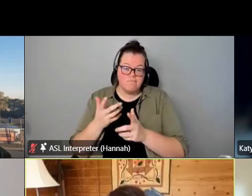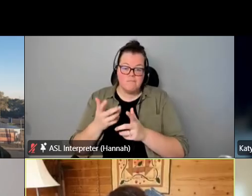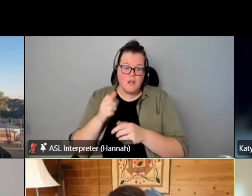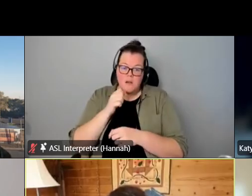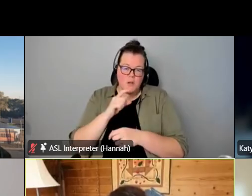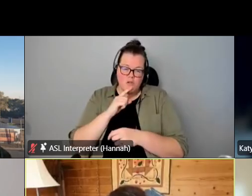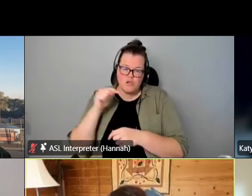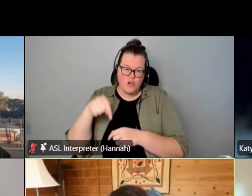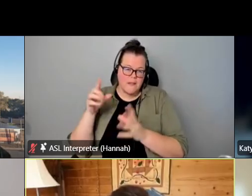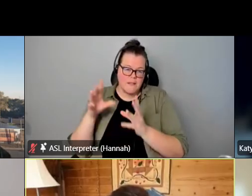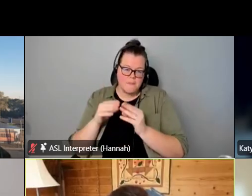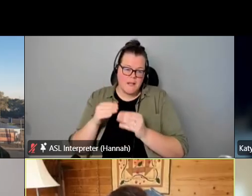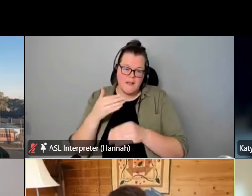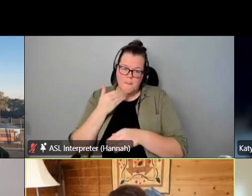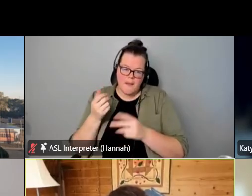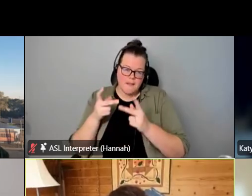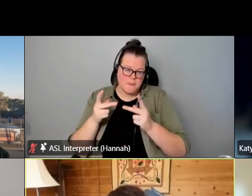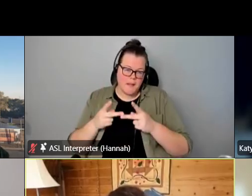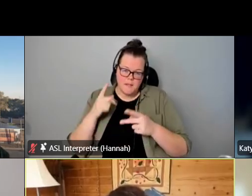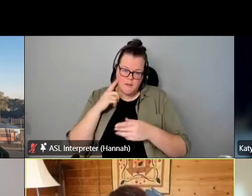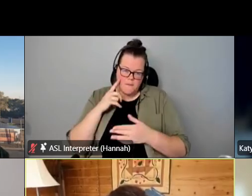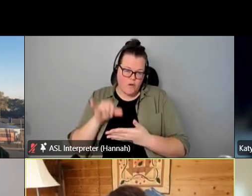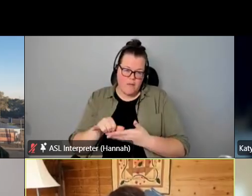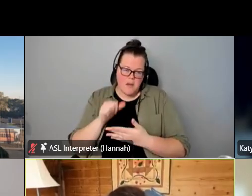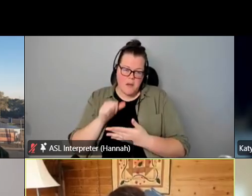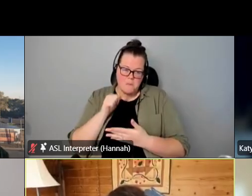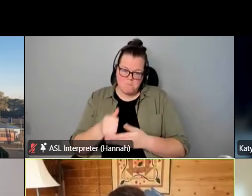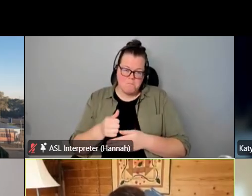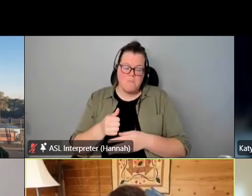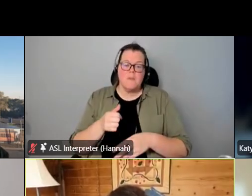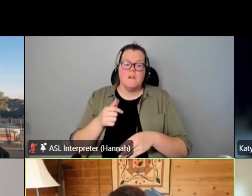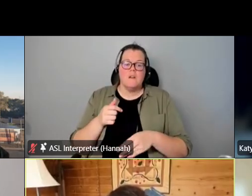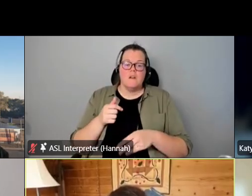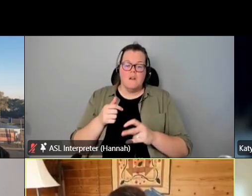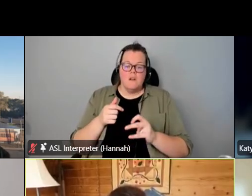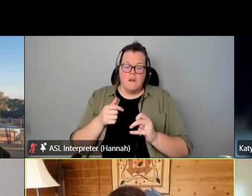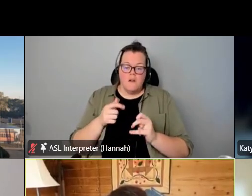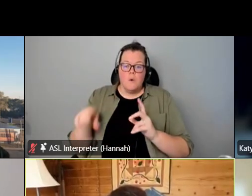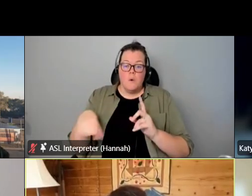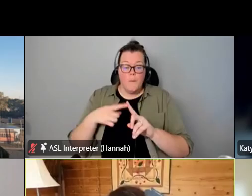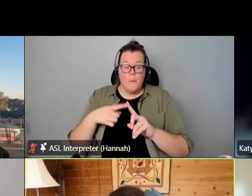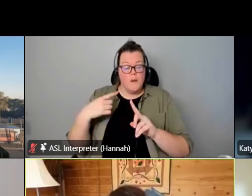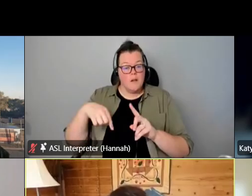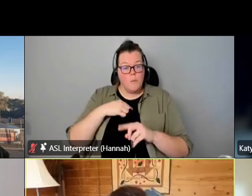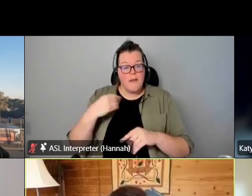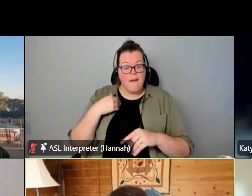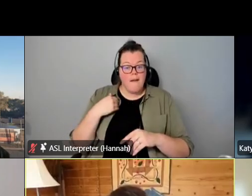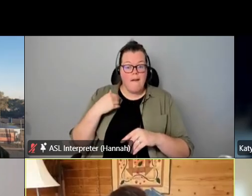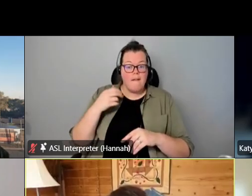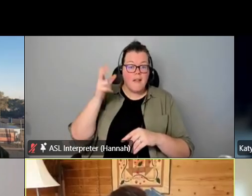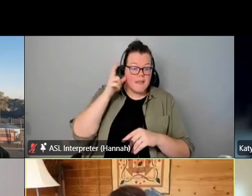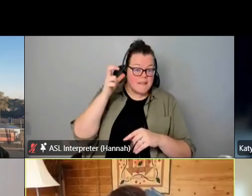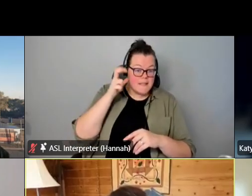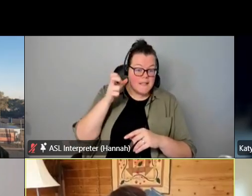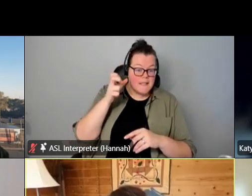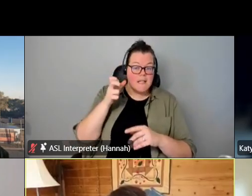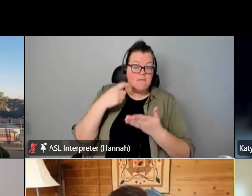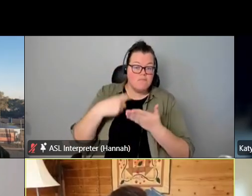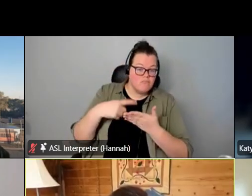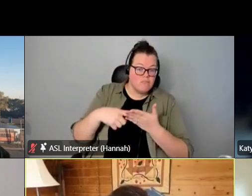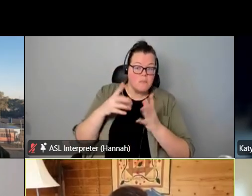is always the best place for that. I think, when we have listening meetings around the